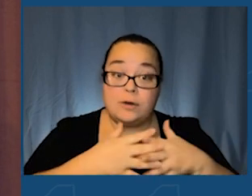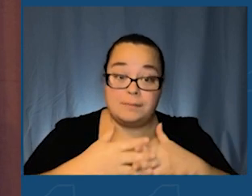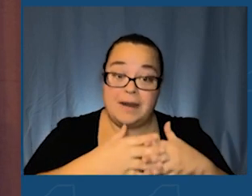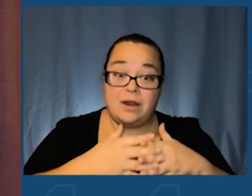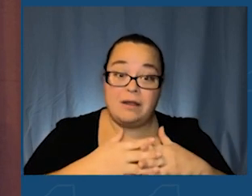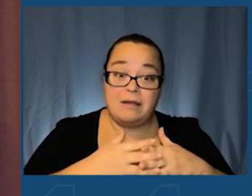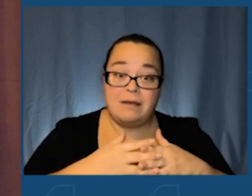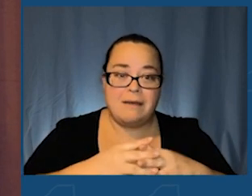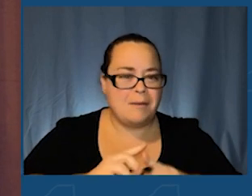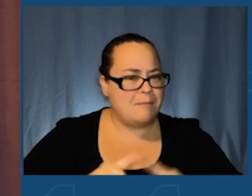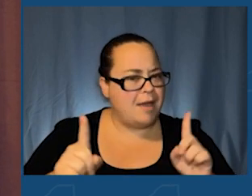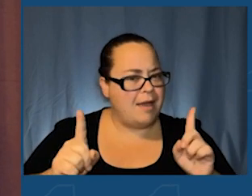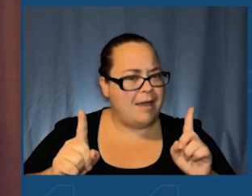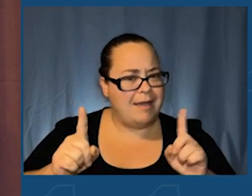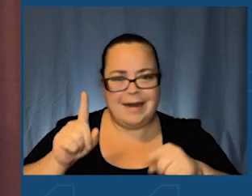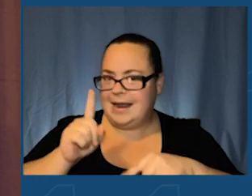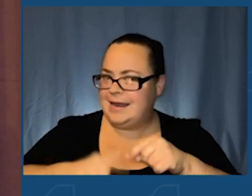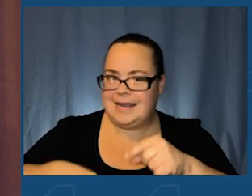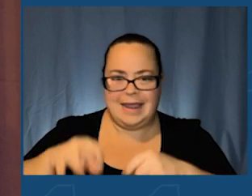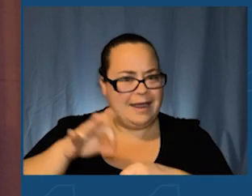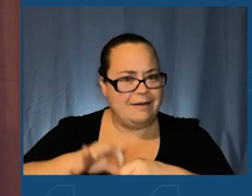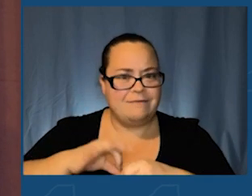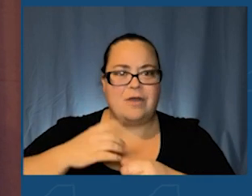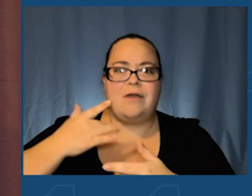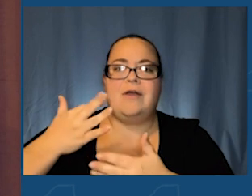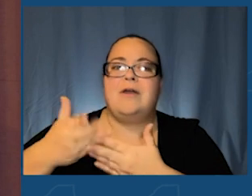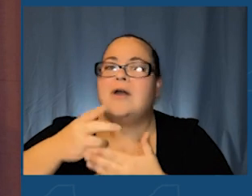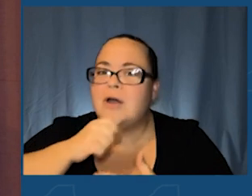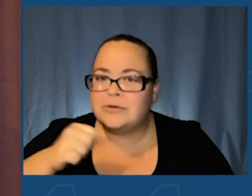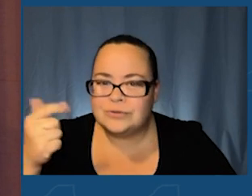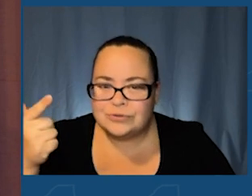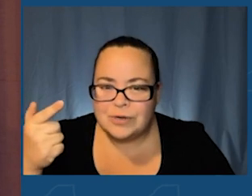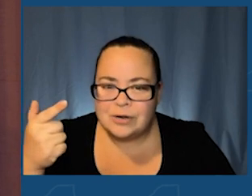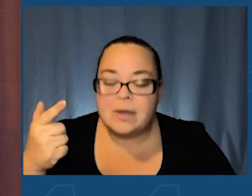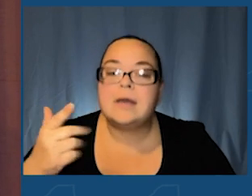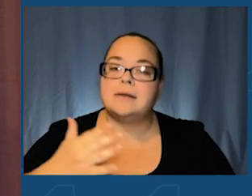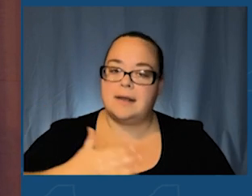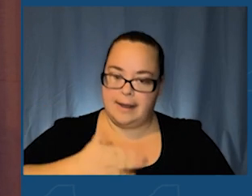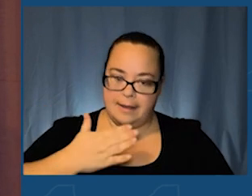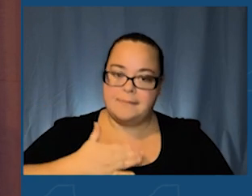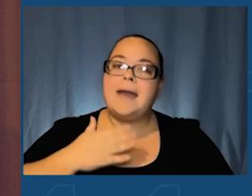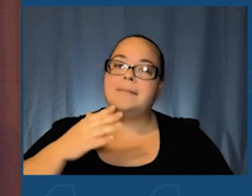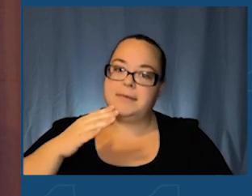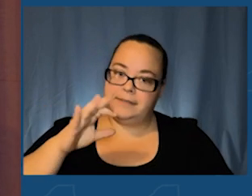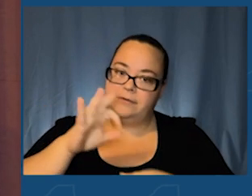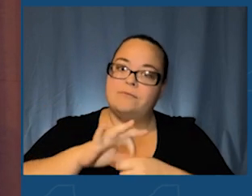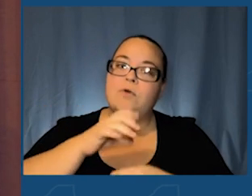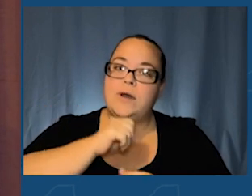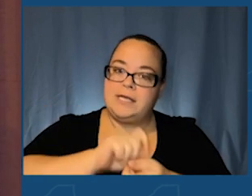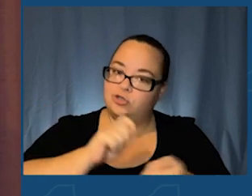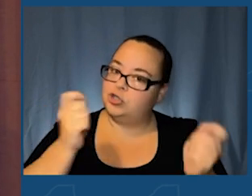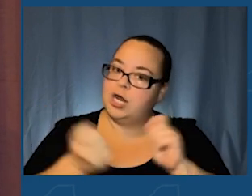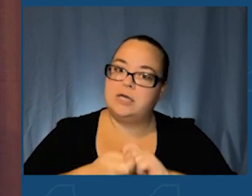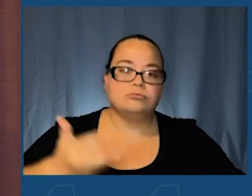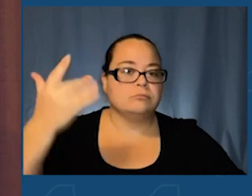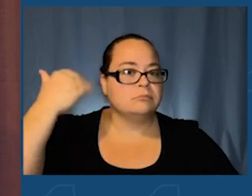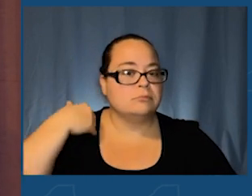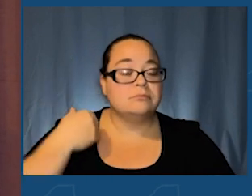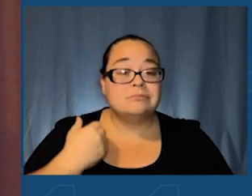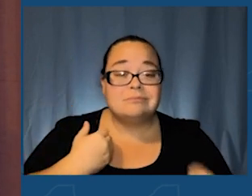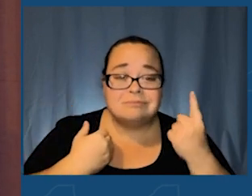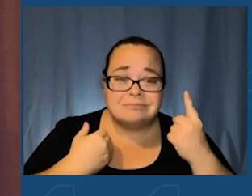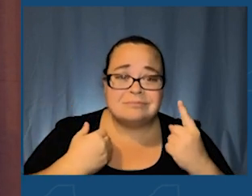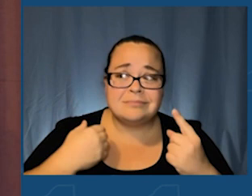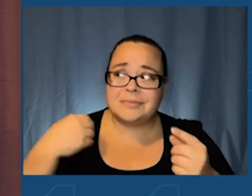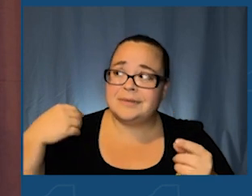couldn't vote until you were 21. I'm glad that changed a long time ago. But since that time, people have taken for